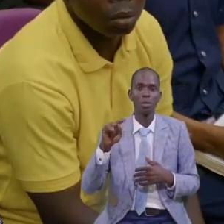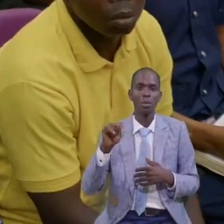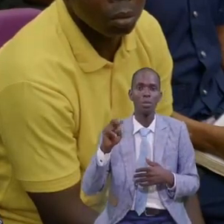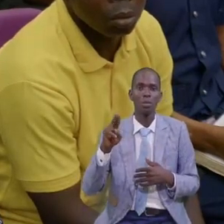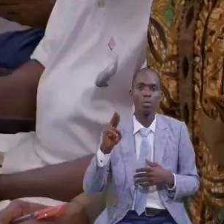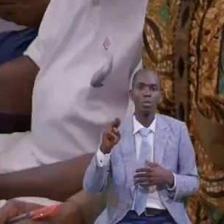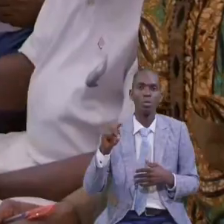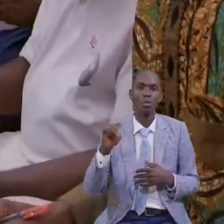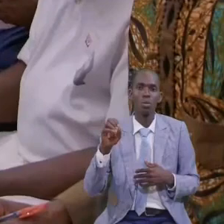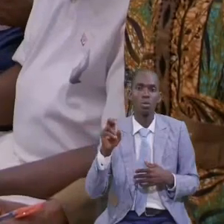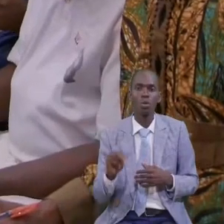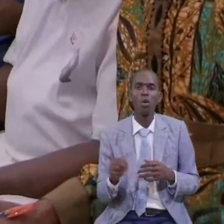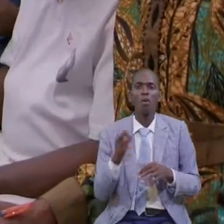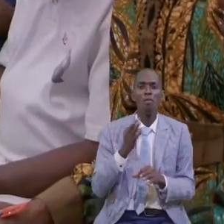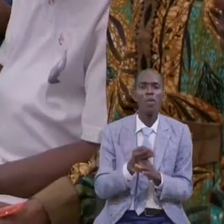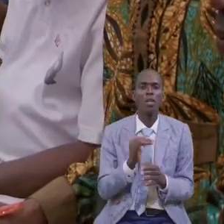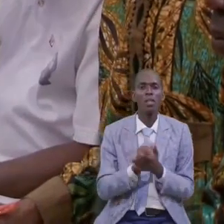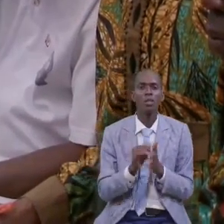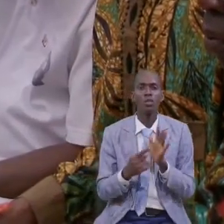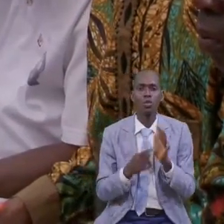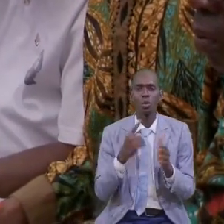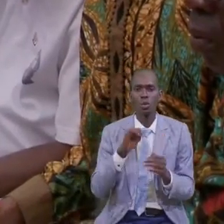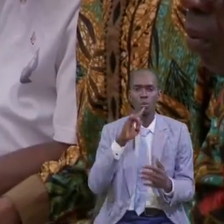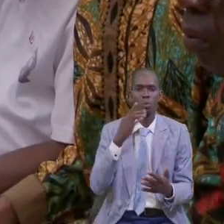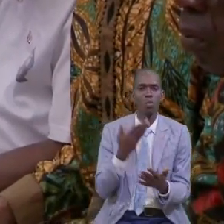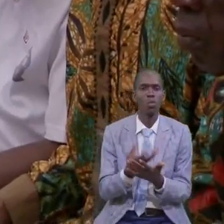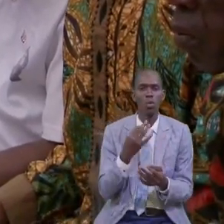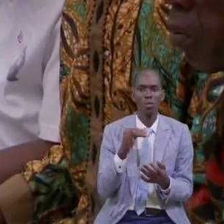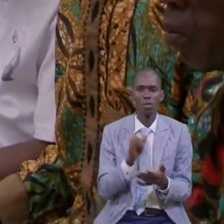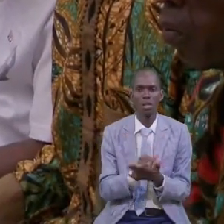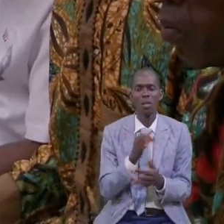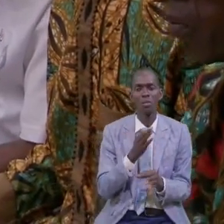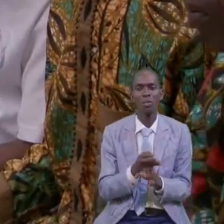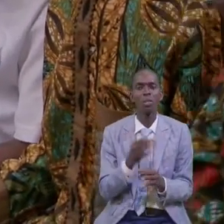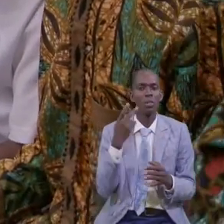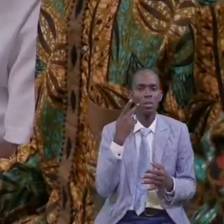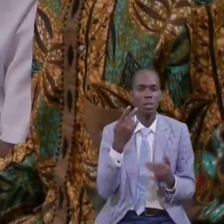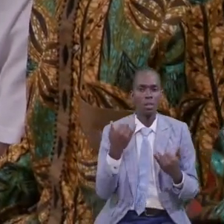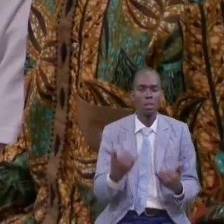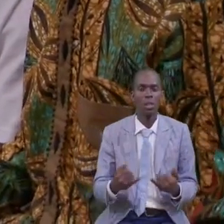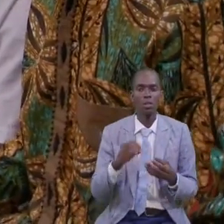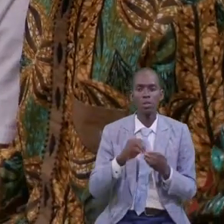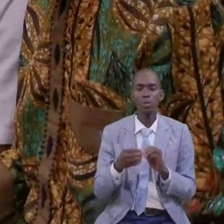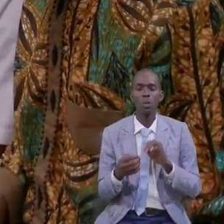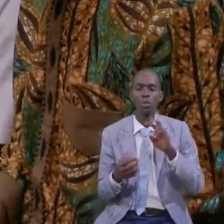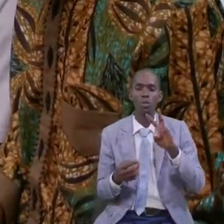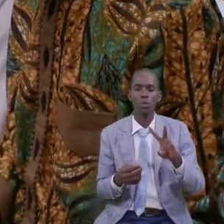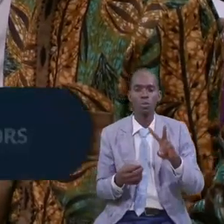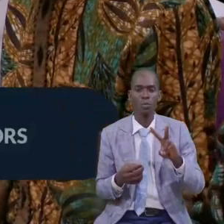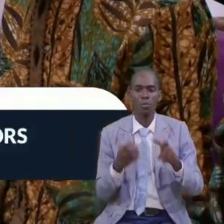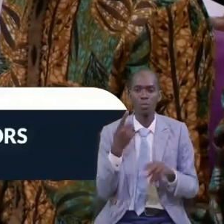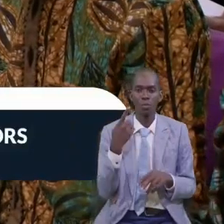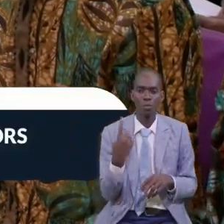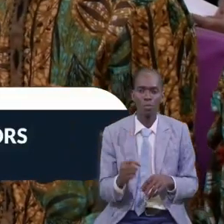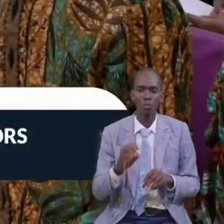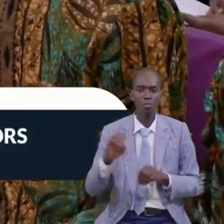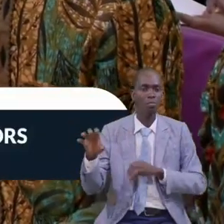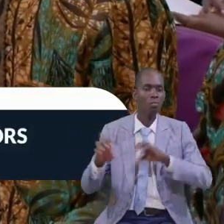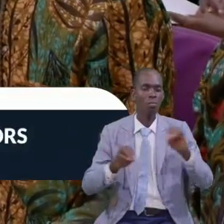the evidence of that faith. That's why he wrote to them. Look at number two. Number two, the